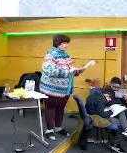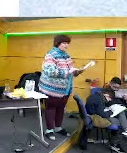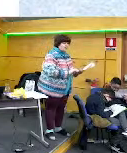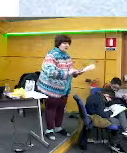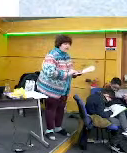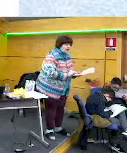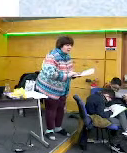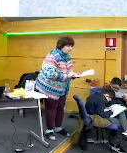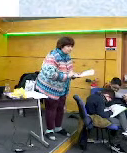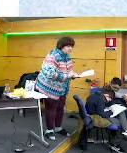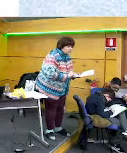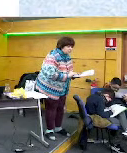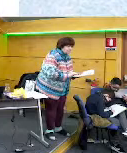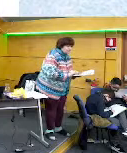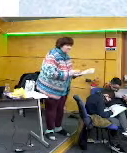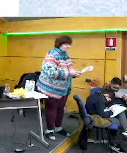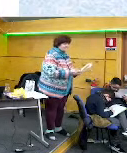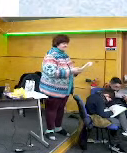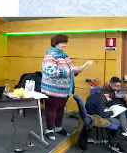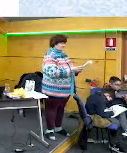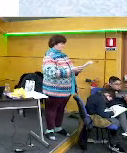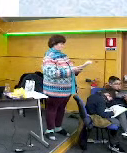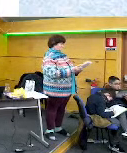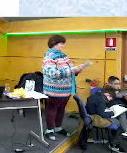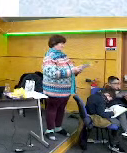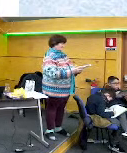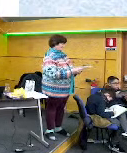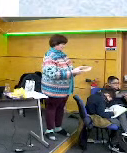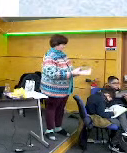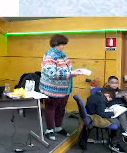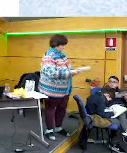favorite, hush.